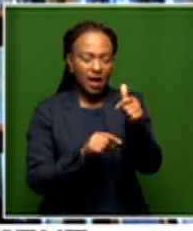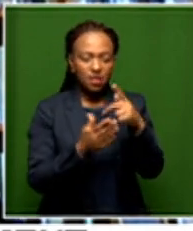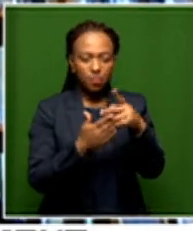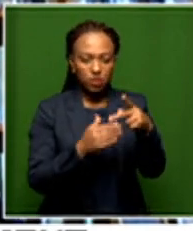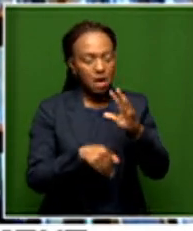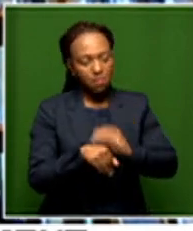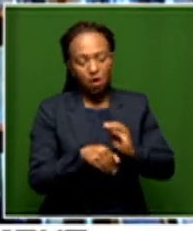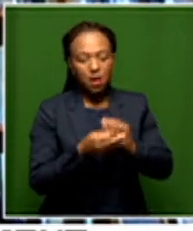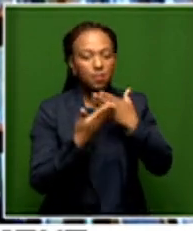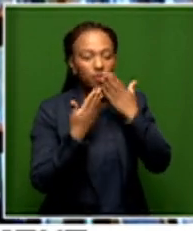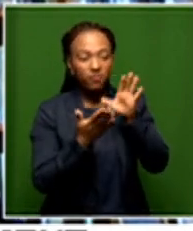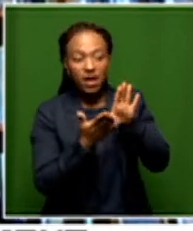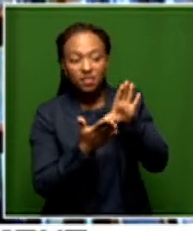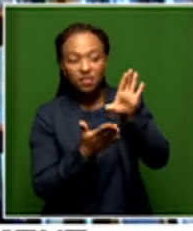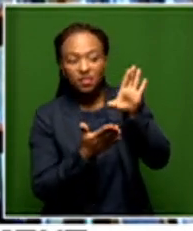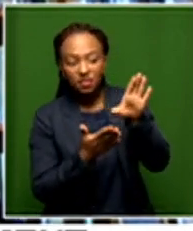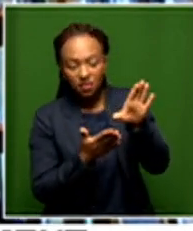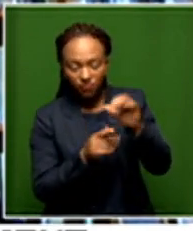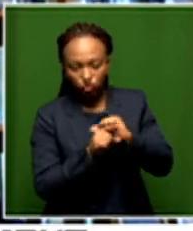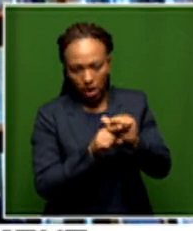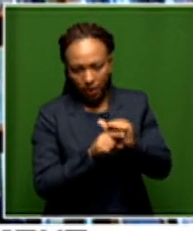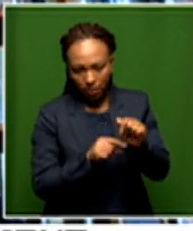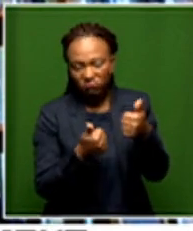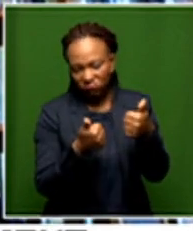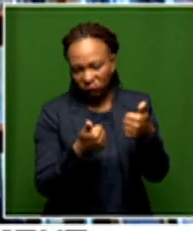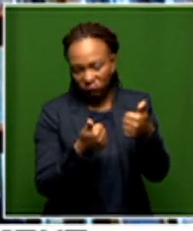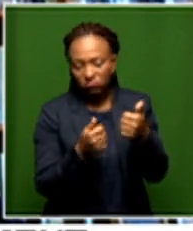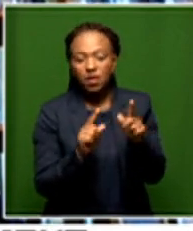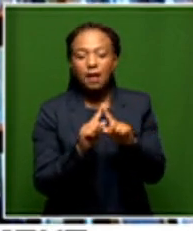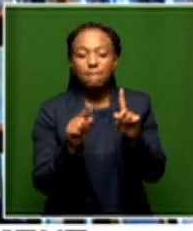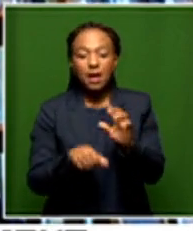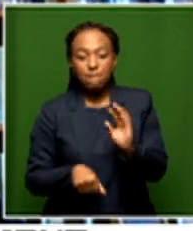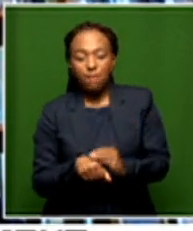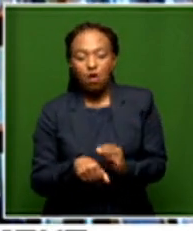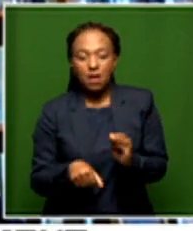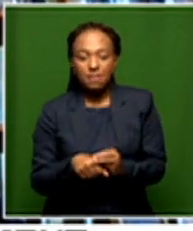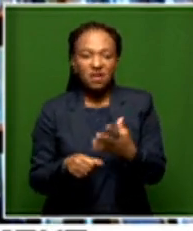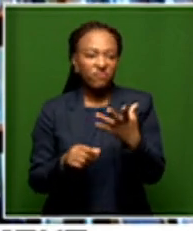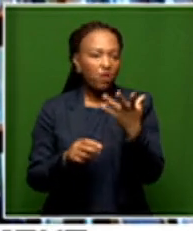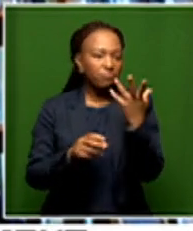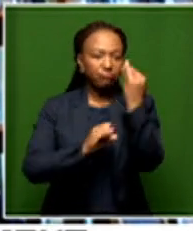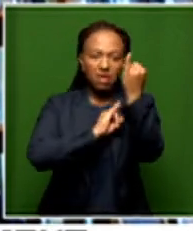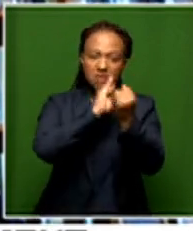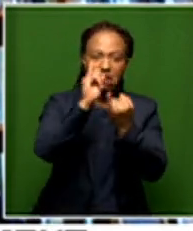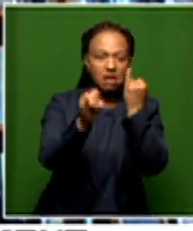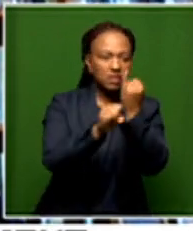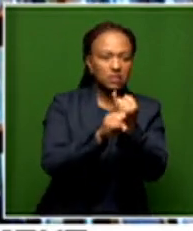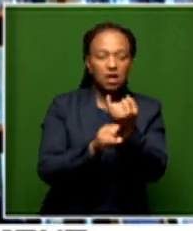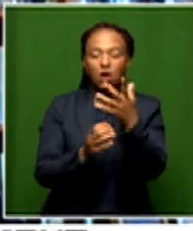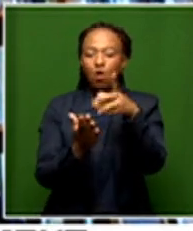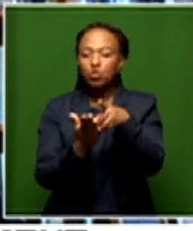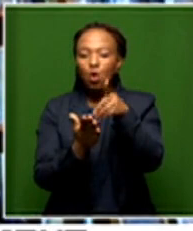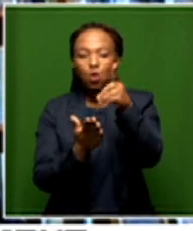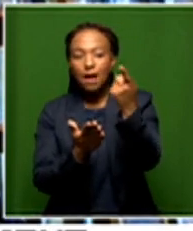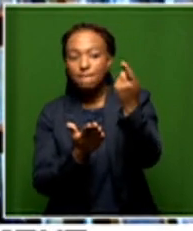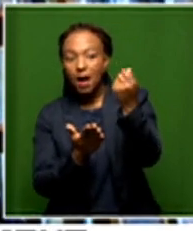I don't have a problem with it. The difficulty about using foreign or donor money on the